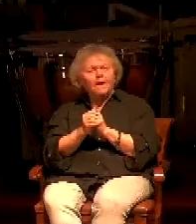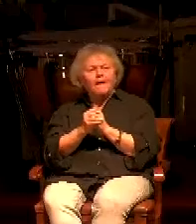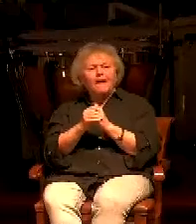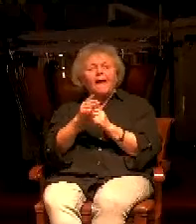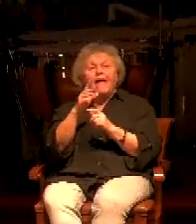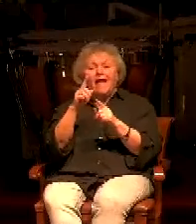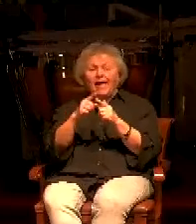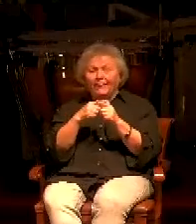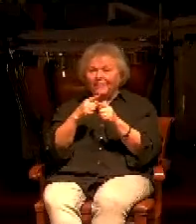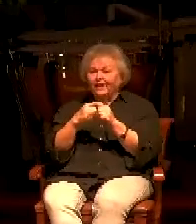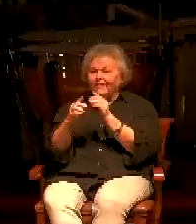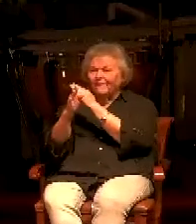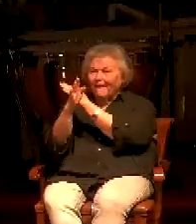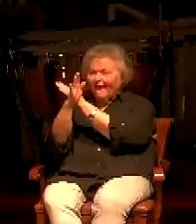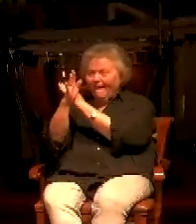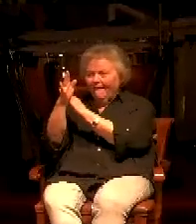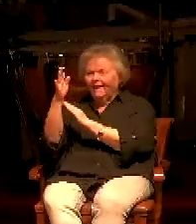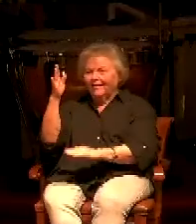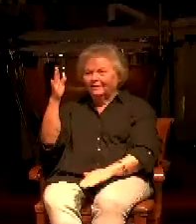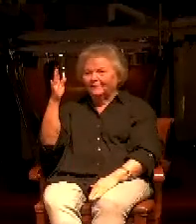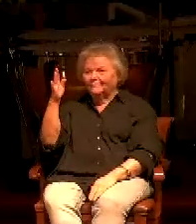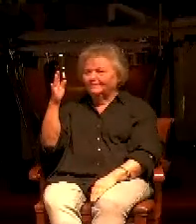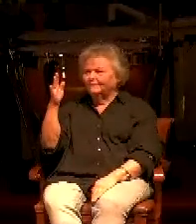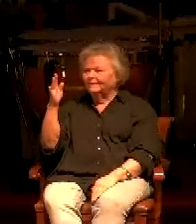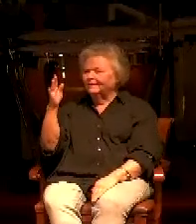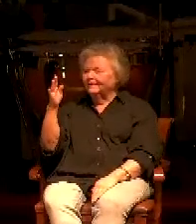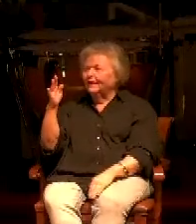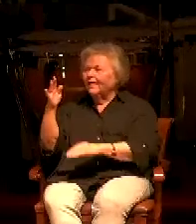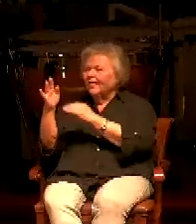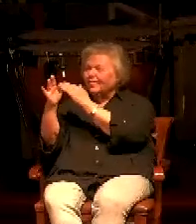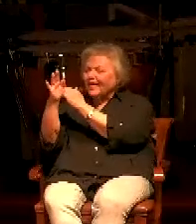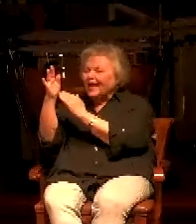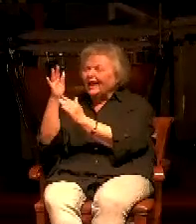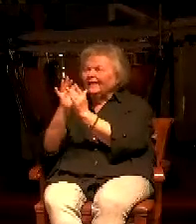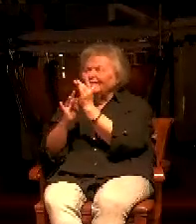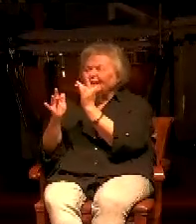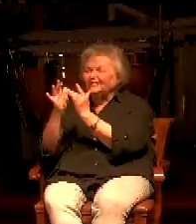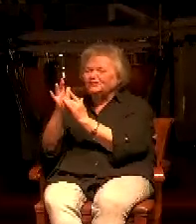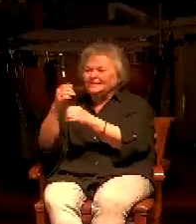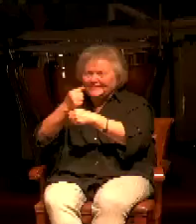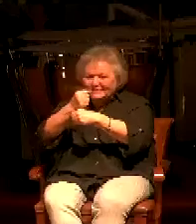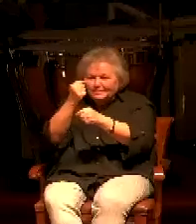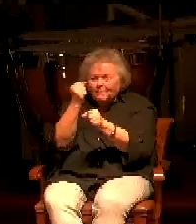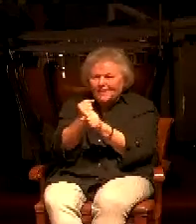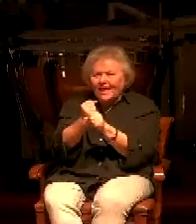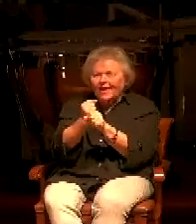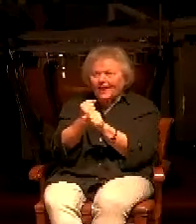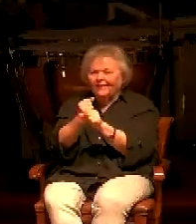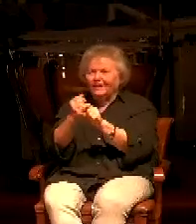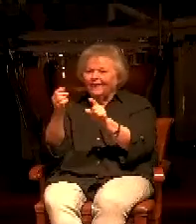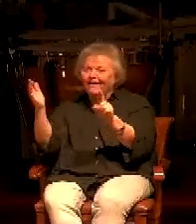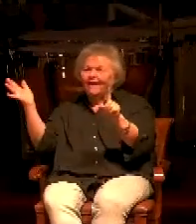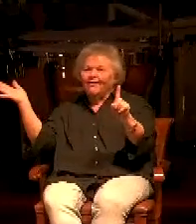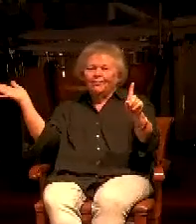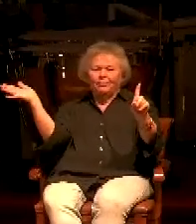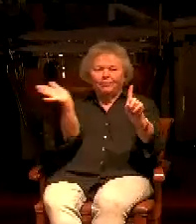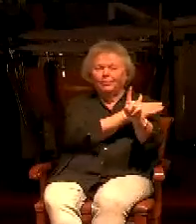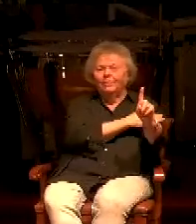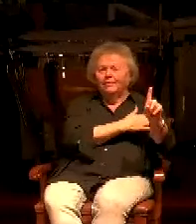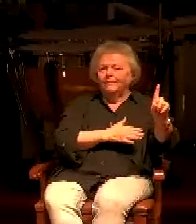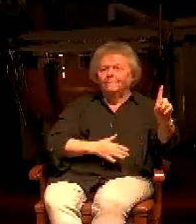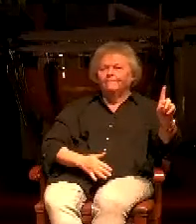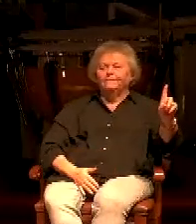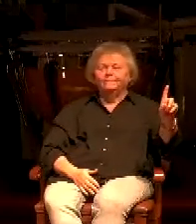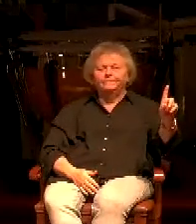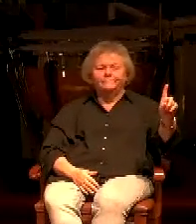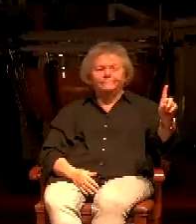he numbered the days of their life. A hand that he knows backwards and forwards, curls up its fist and punches him in the face. The very